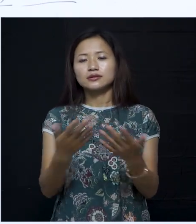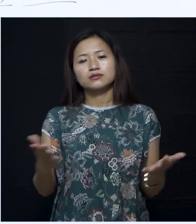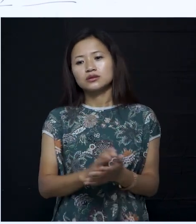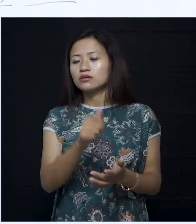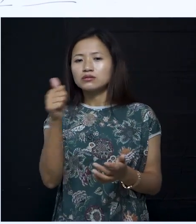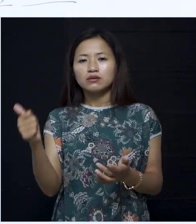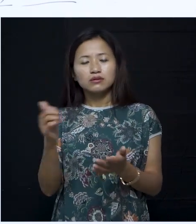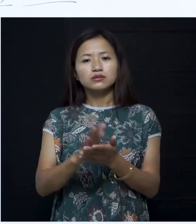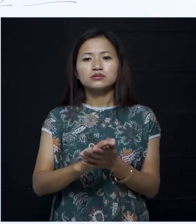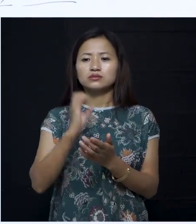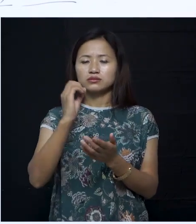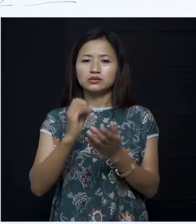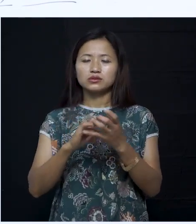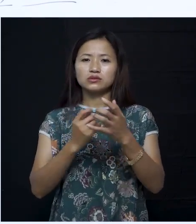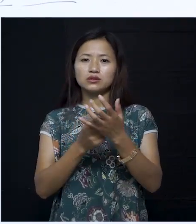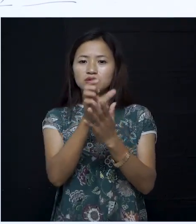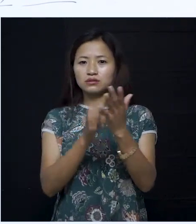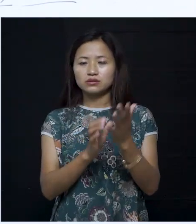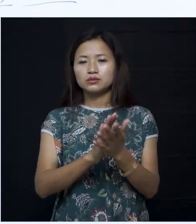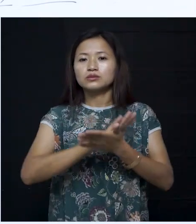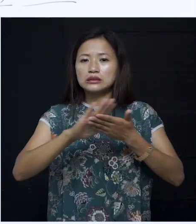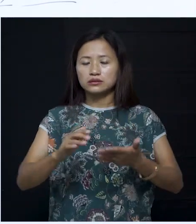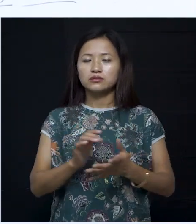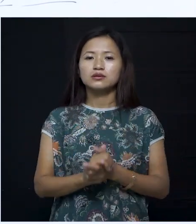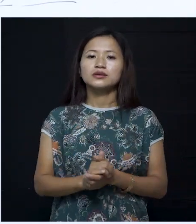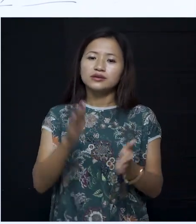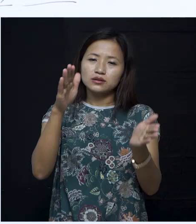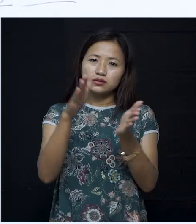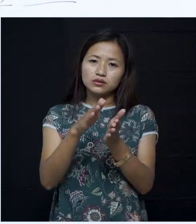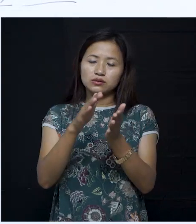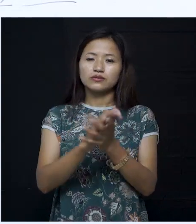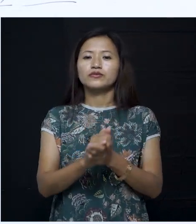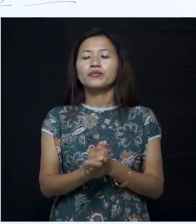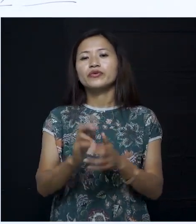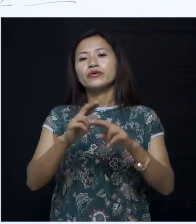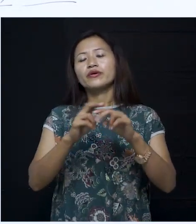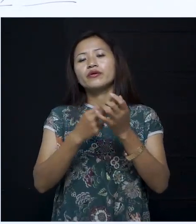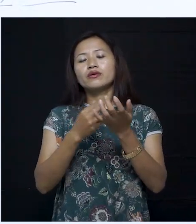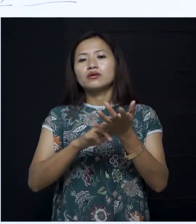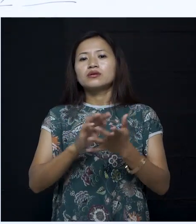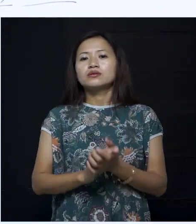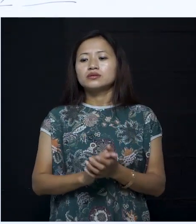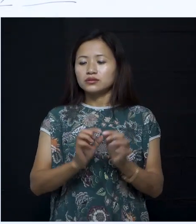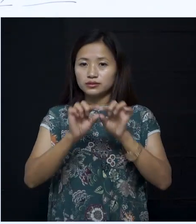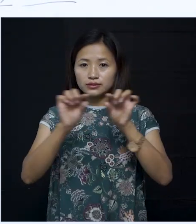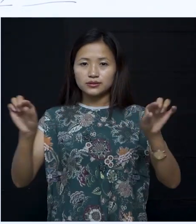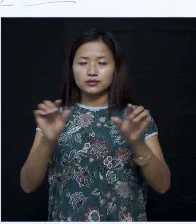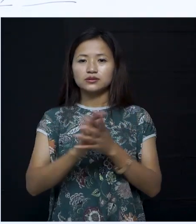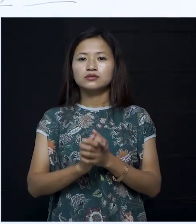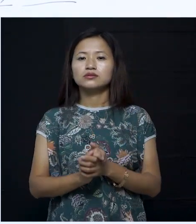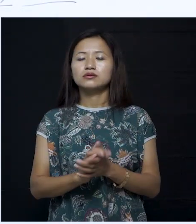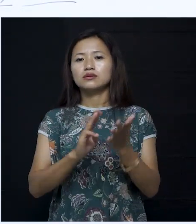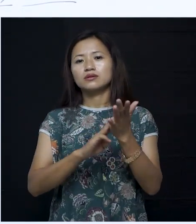completed. Okay, if you use this, it is just the short form of the word it is. Okay, so your sentence will become a